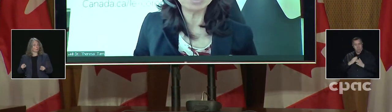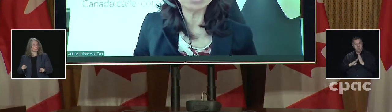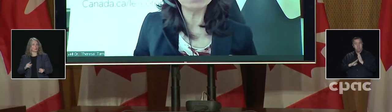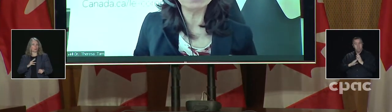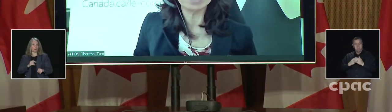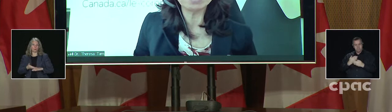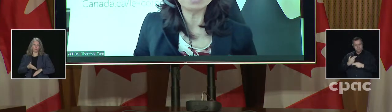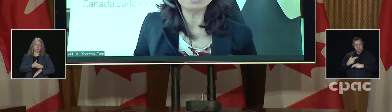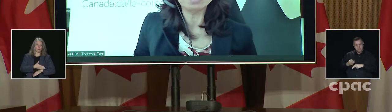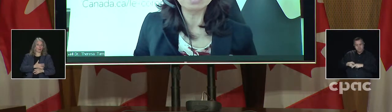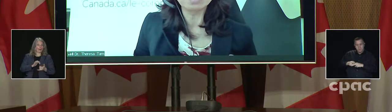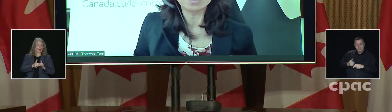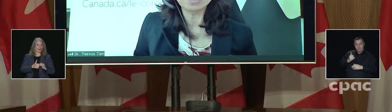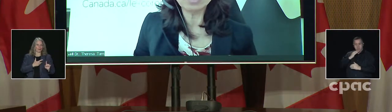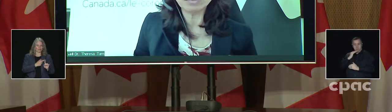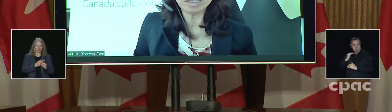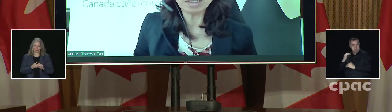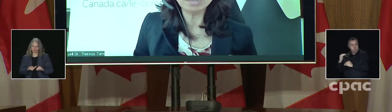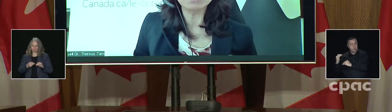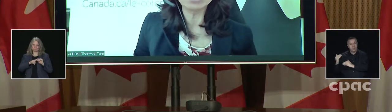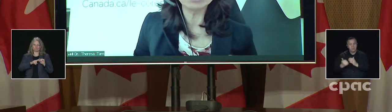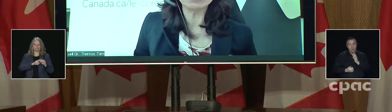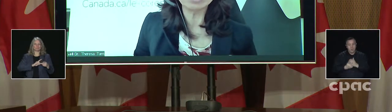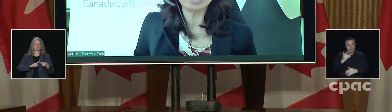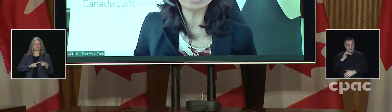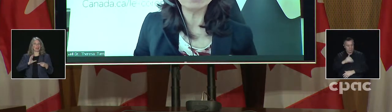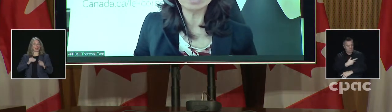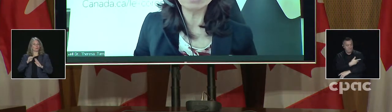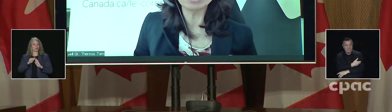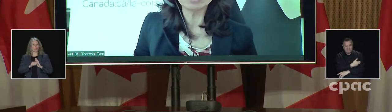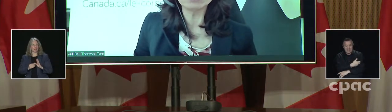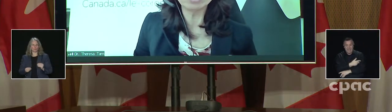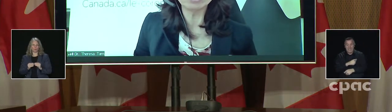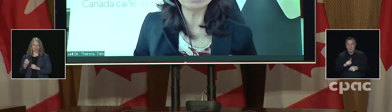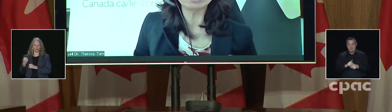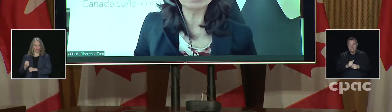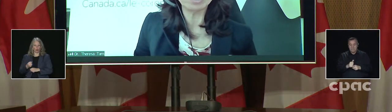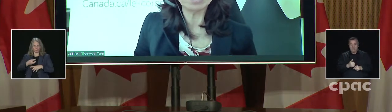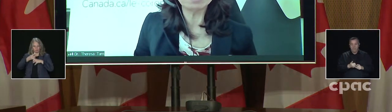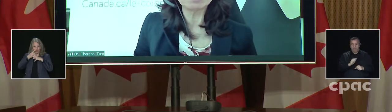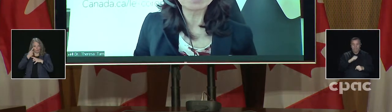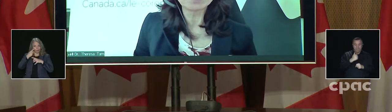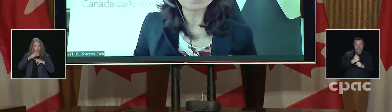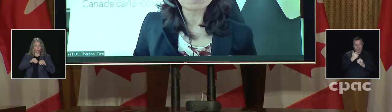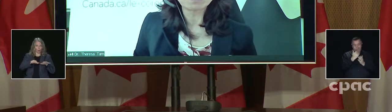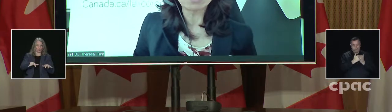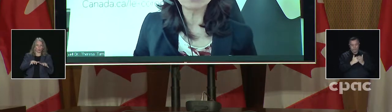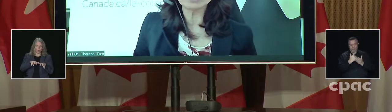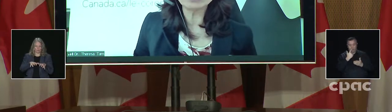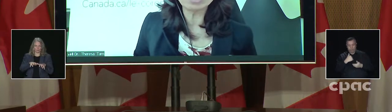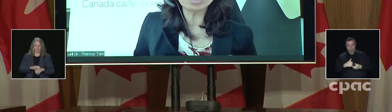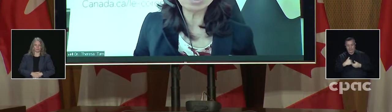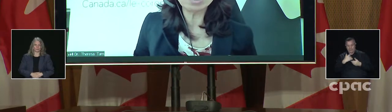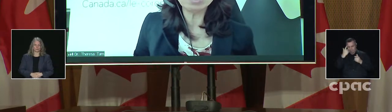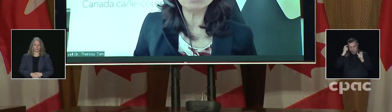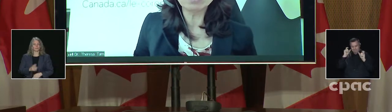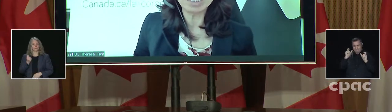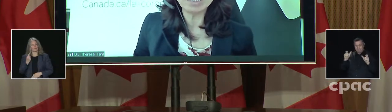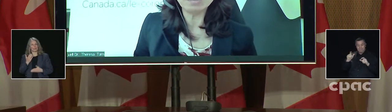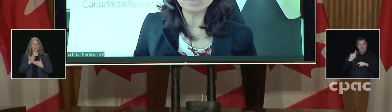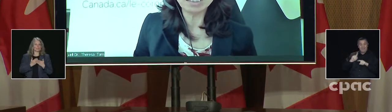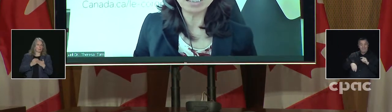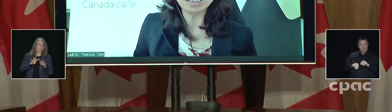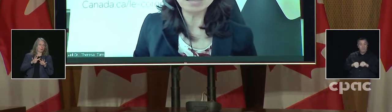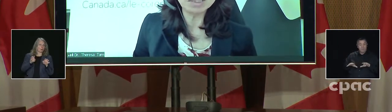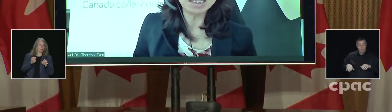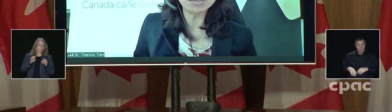our protection with vaccines and strengthening the measures we have available to reduce spread. Although uncertainties